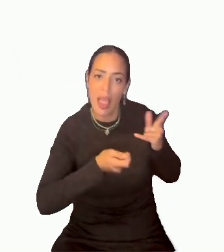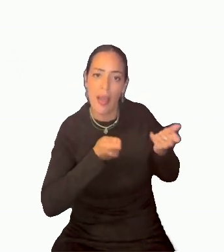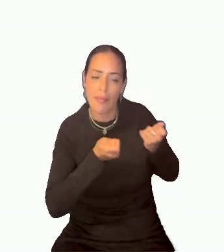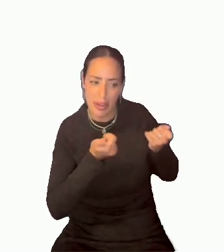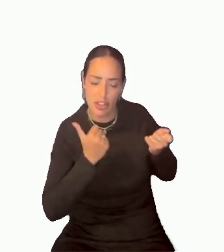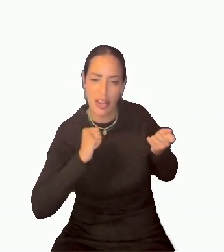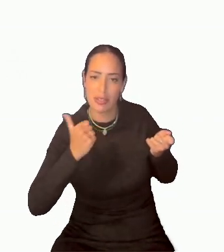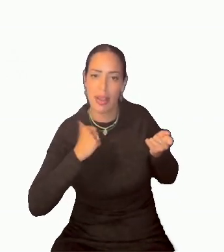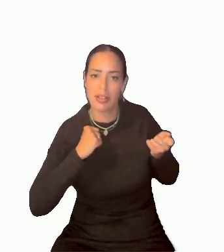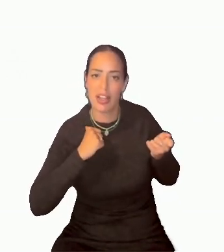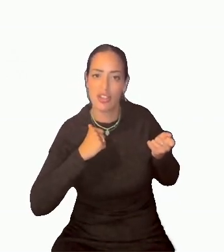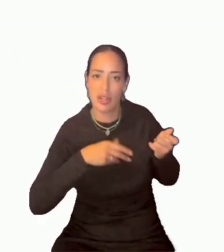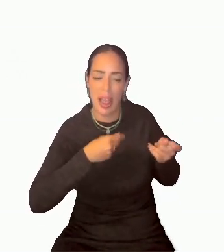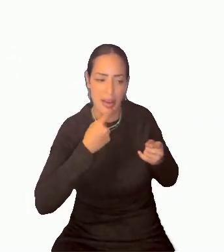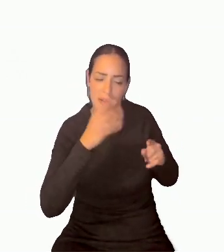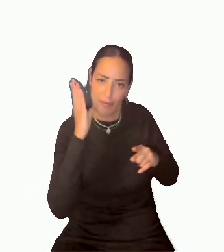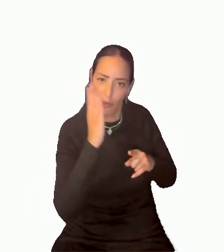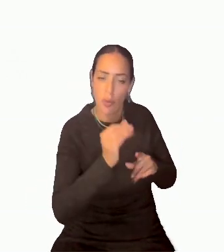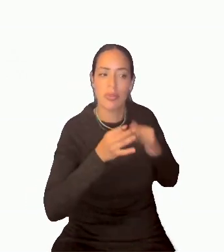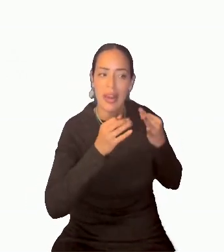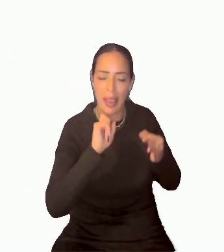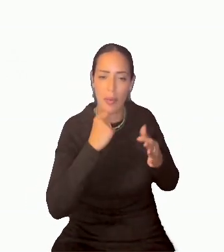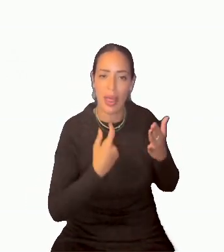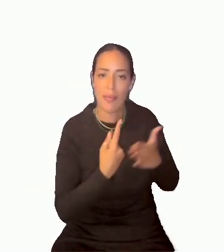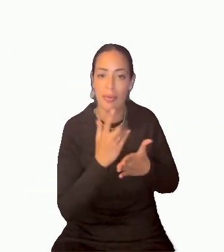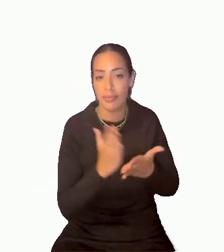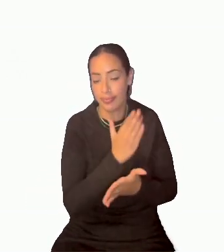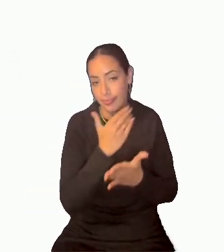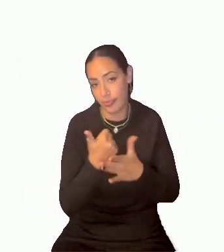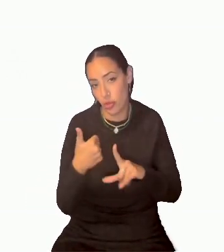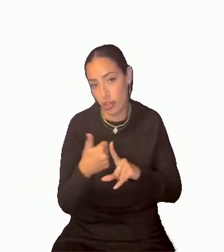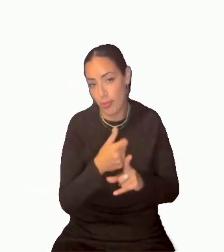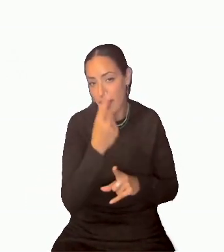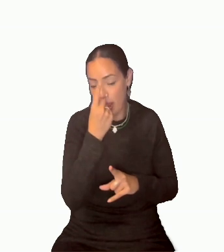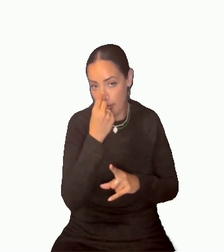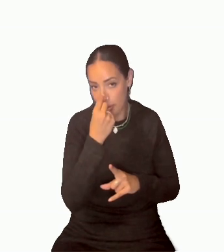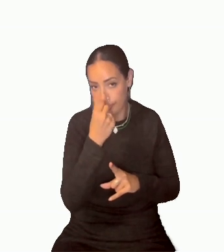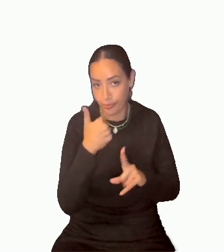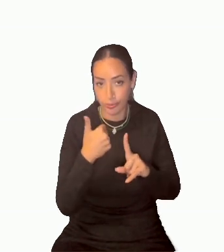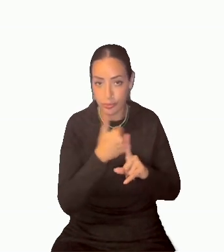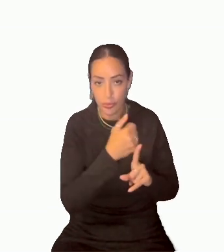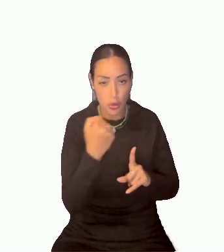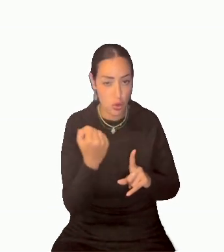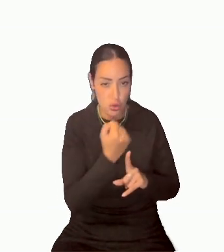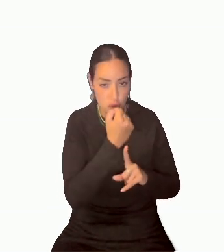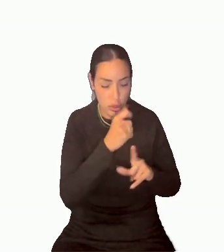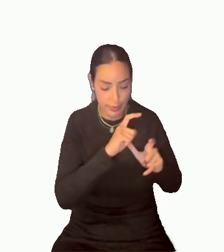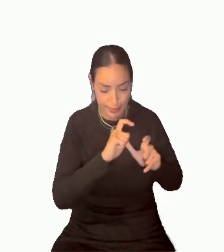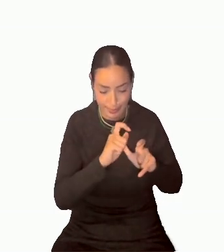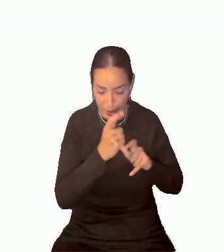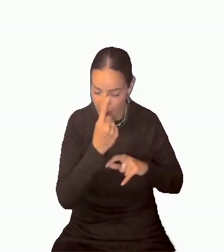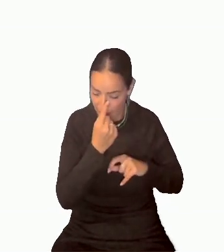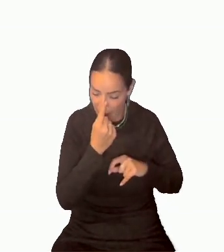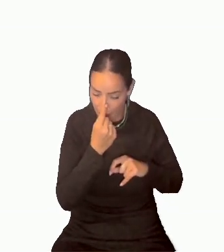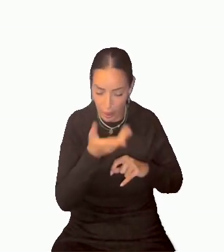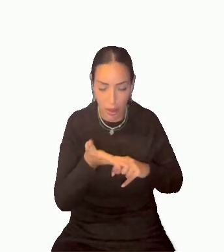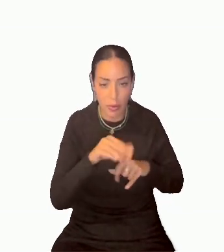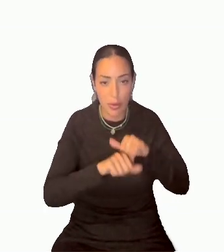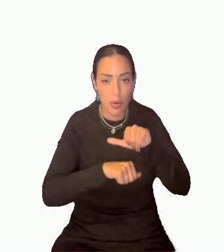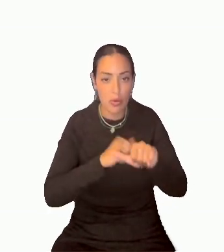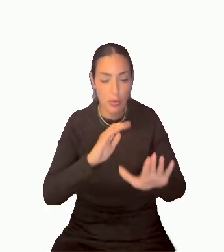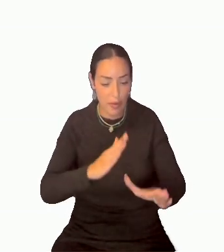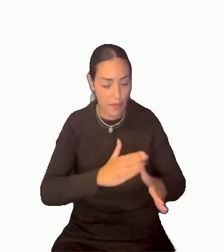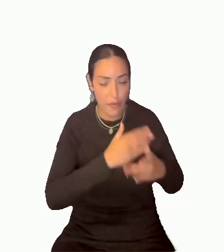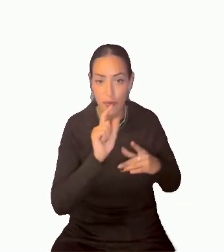these delays. Ensuring that support is available. Support should remain available throughout the process, from the initial